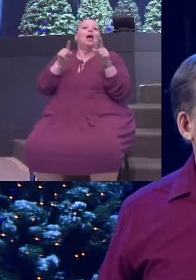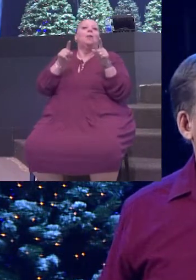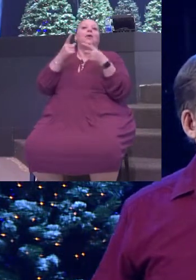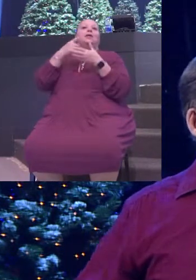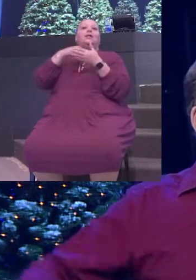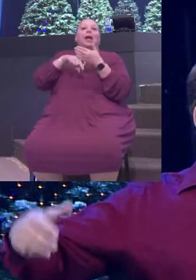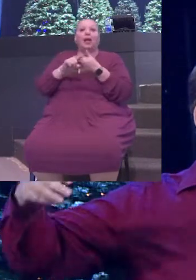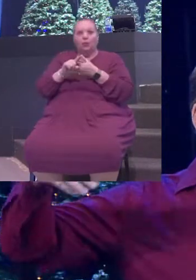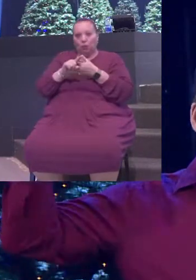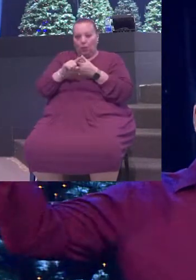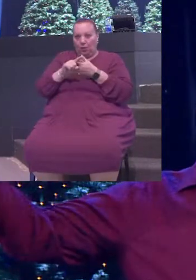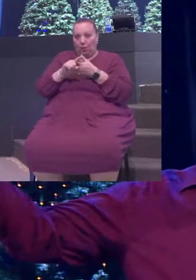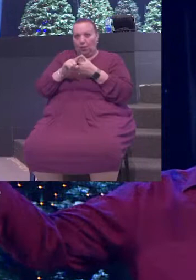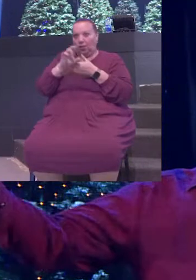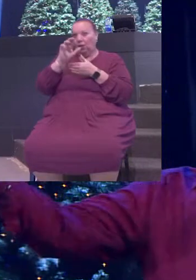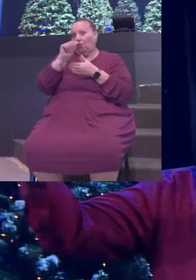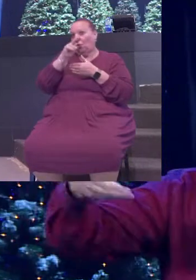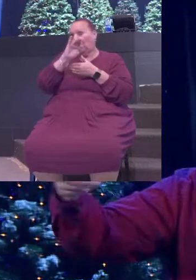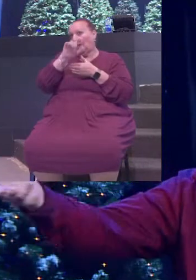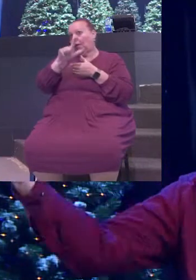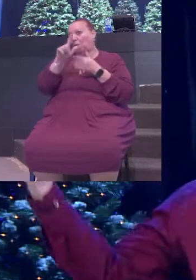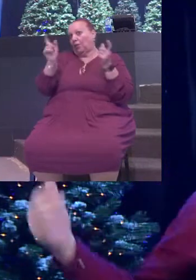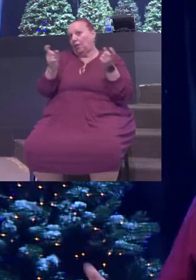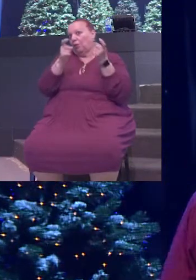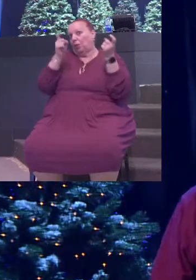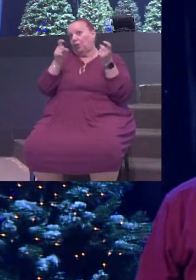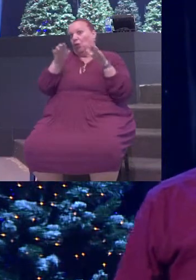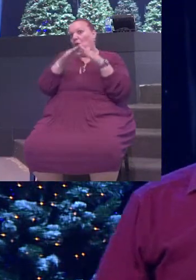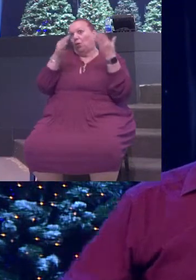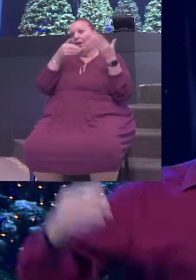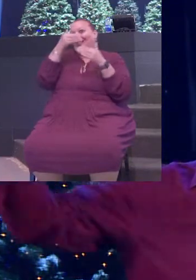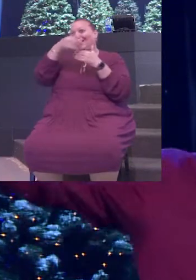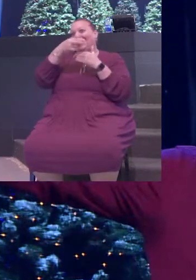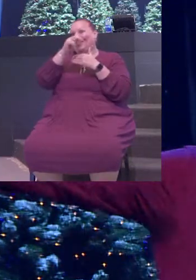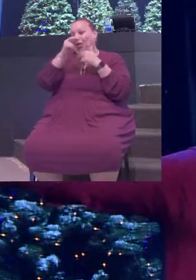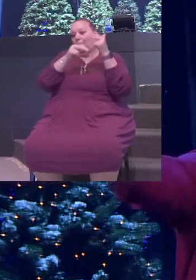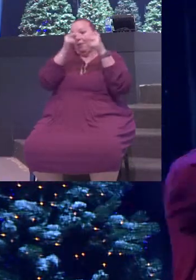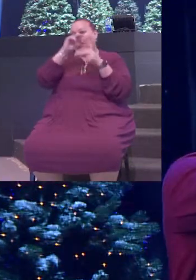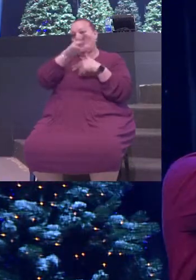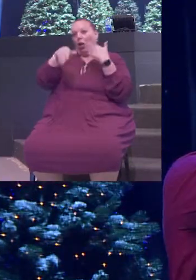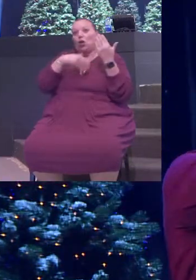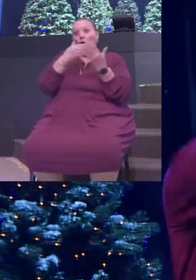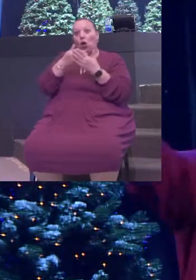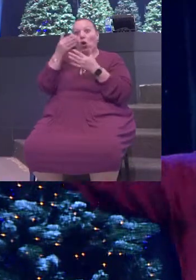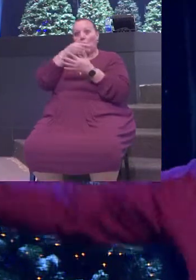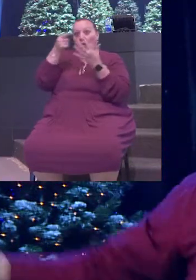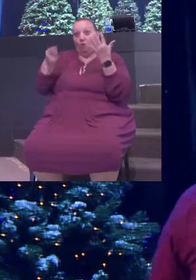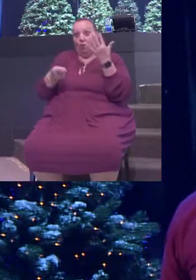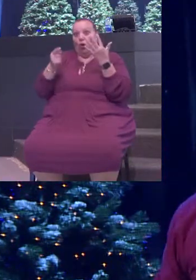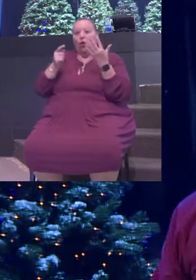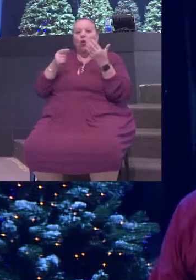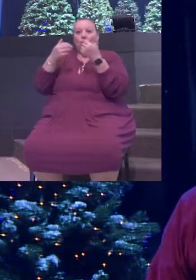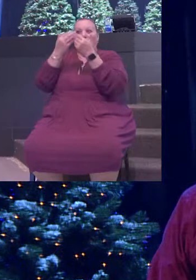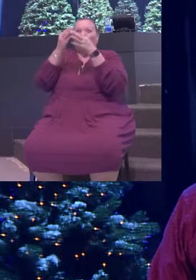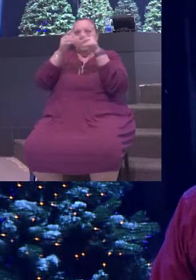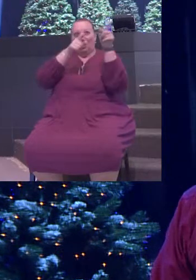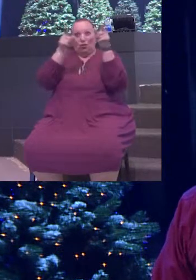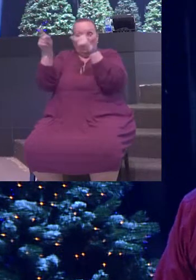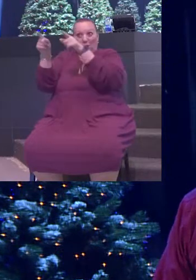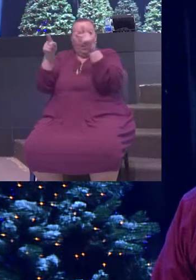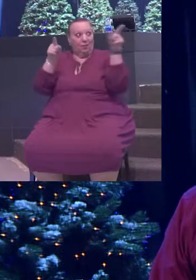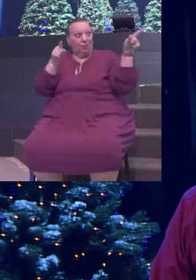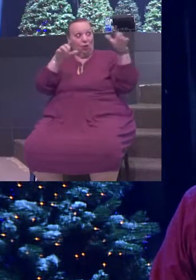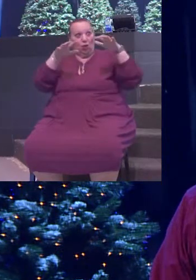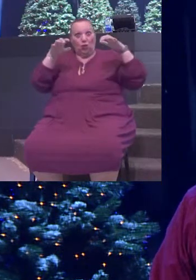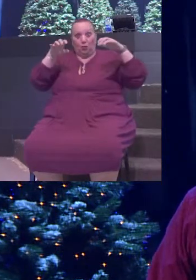next week for our Cannonball celebration grand opening for our Next Gen building and all of those partitions that are back there in our